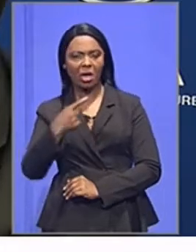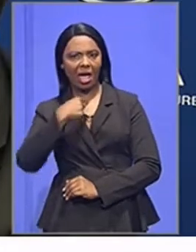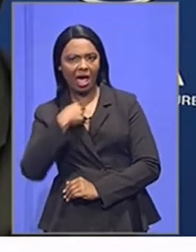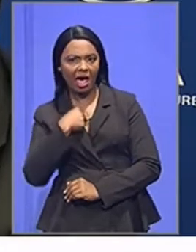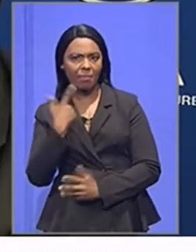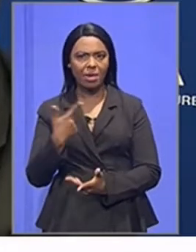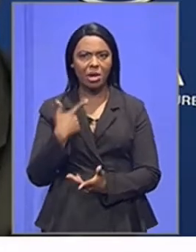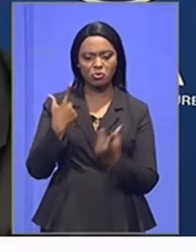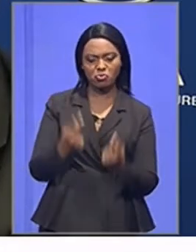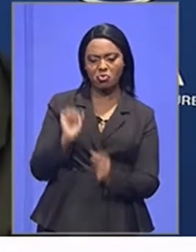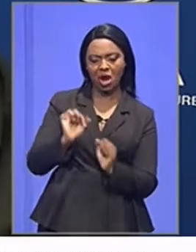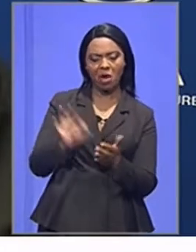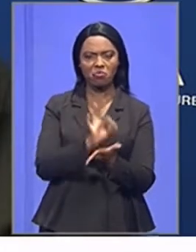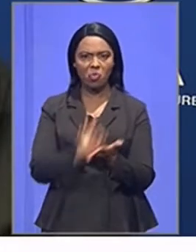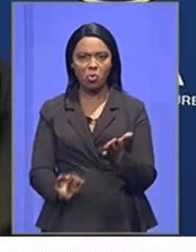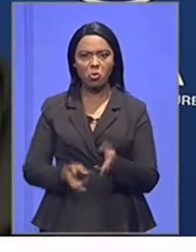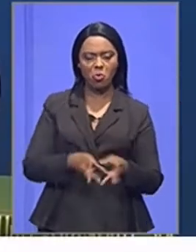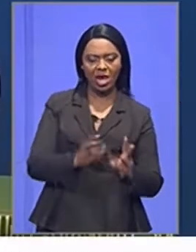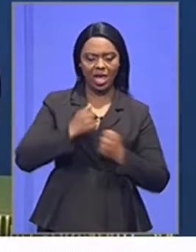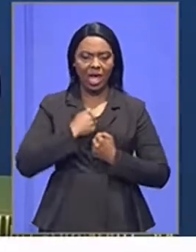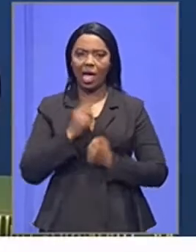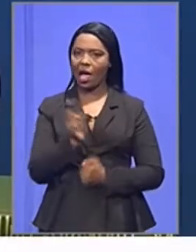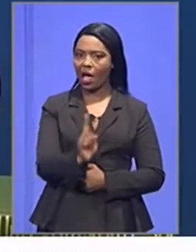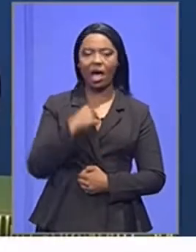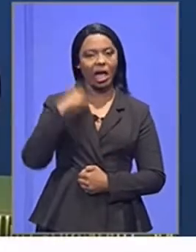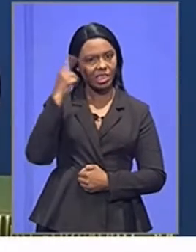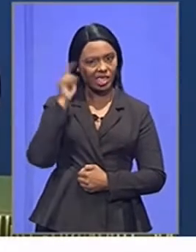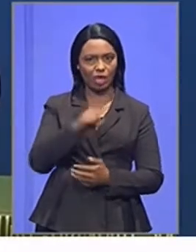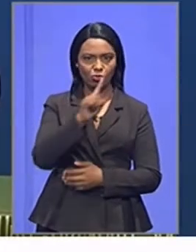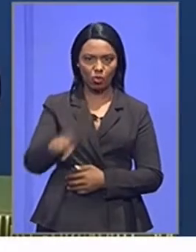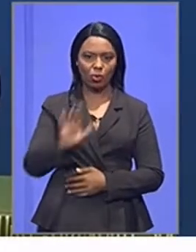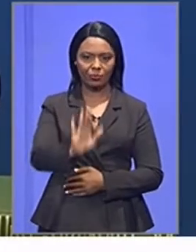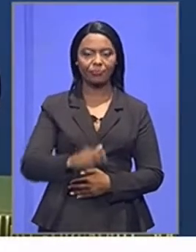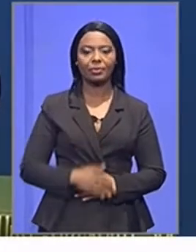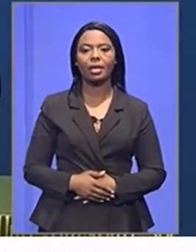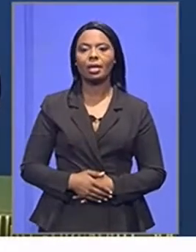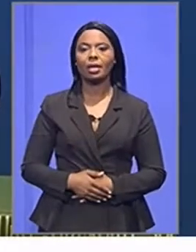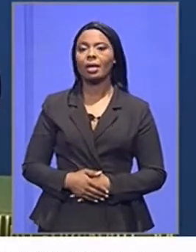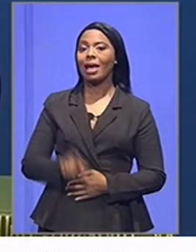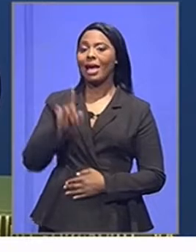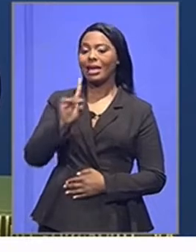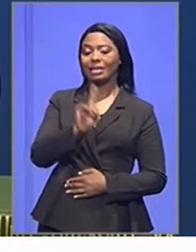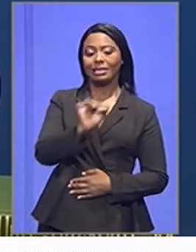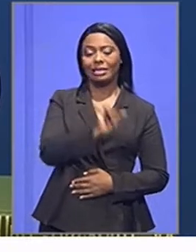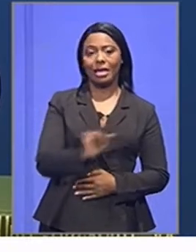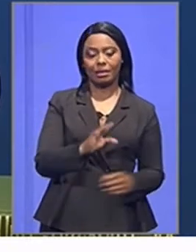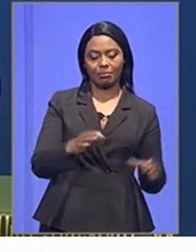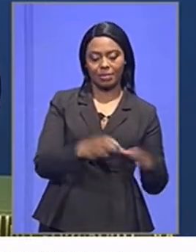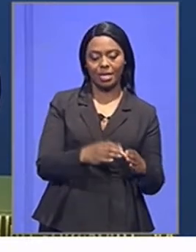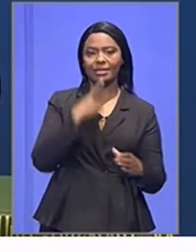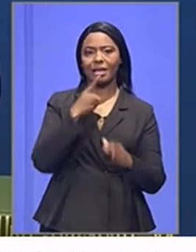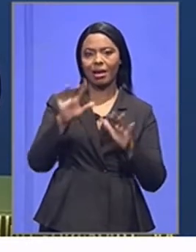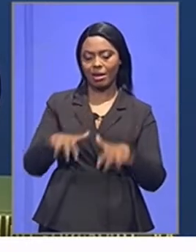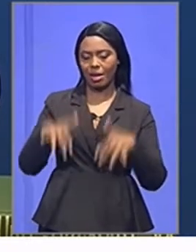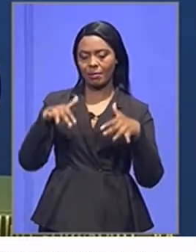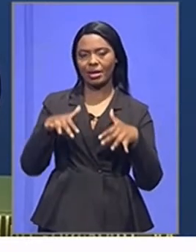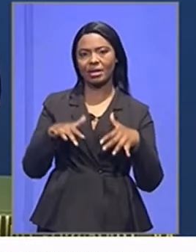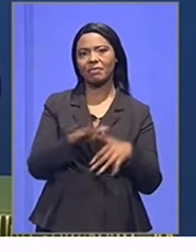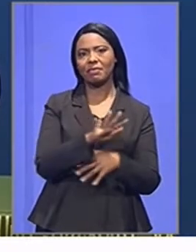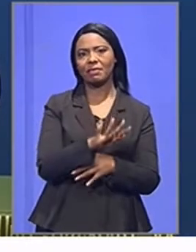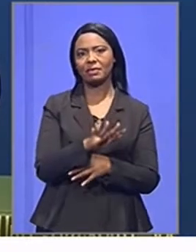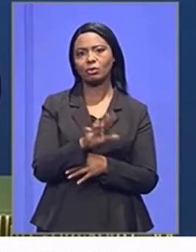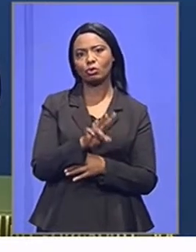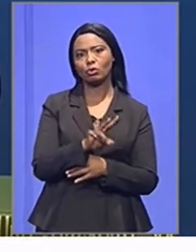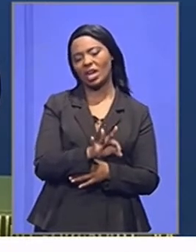casting their votes in a certain way. I think that's wrong. Go ya ka scorecard sa DA, kabinete e fitlheletse dipersente tse